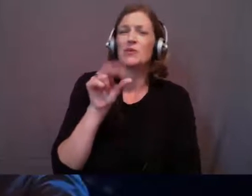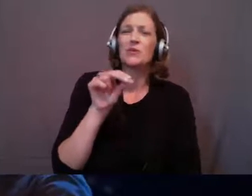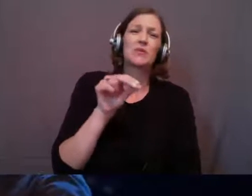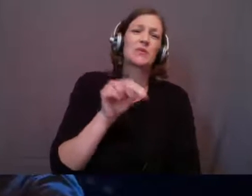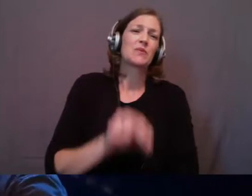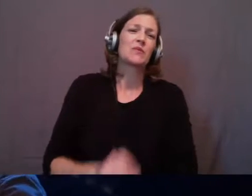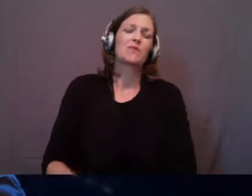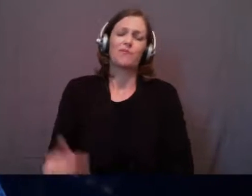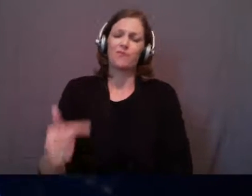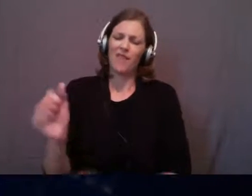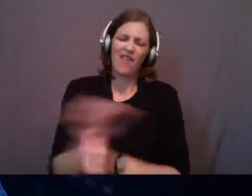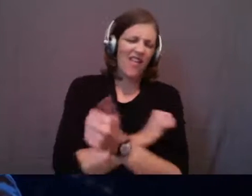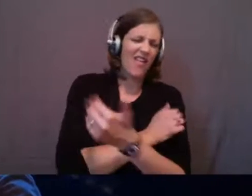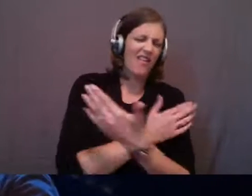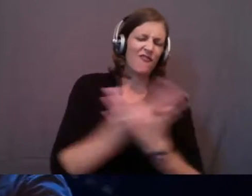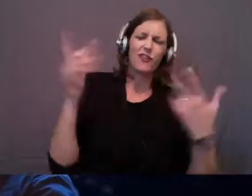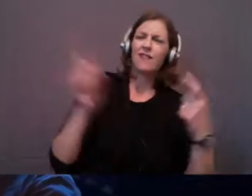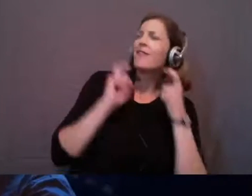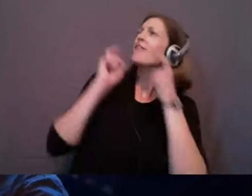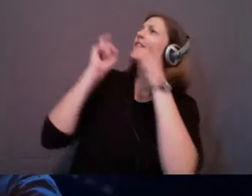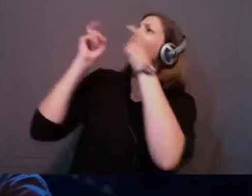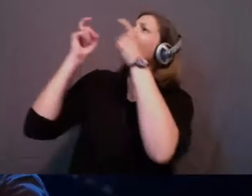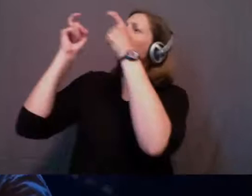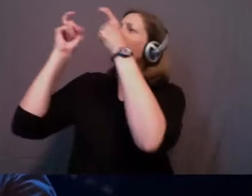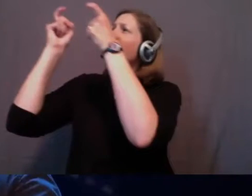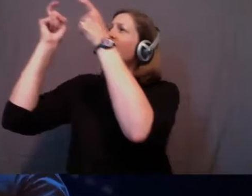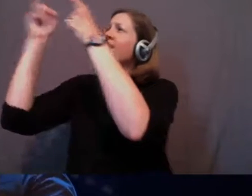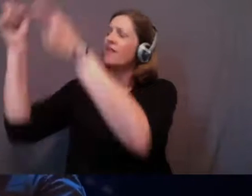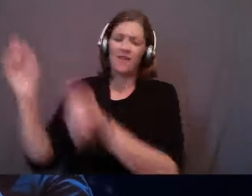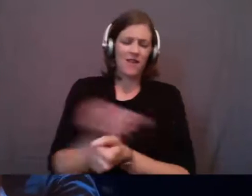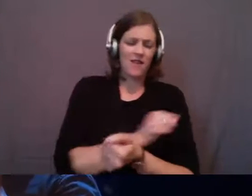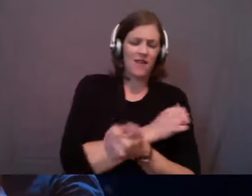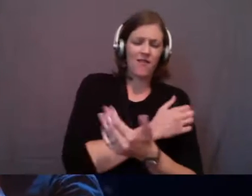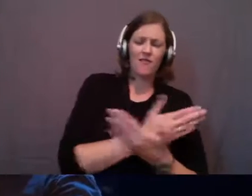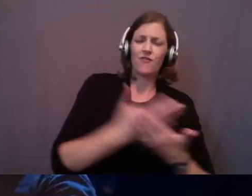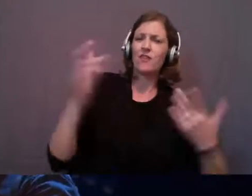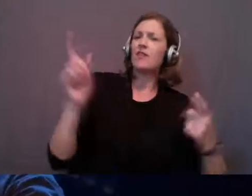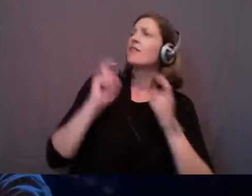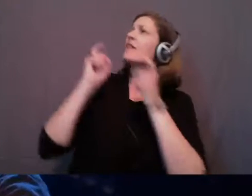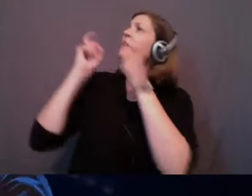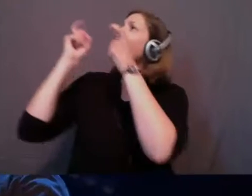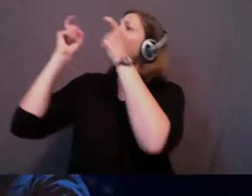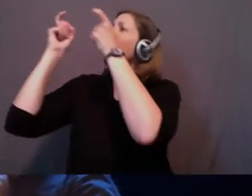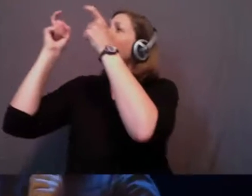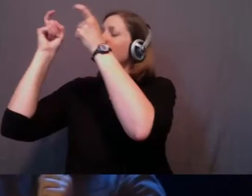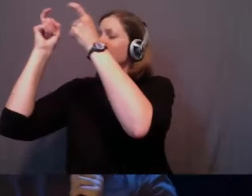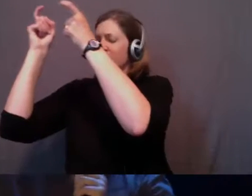pretending. So I'll give you everything. I'll give you everything.